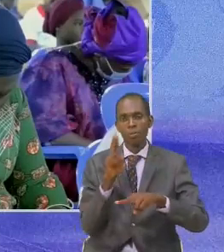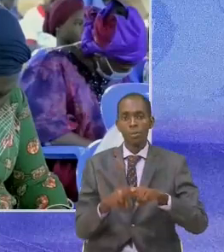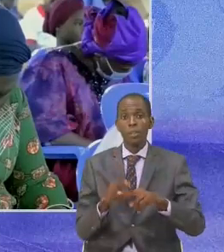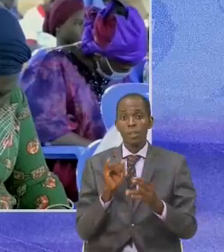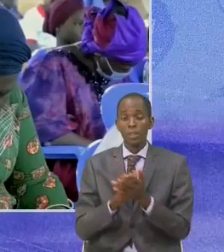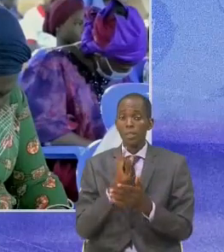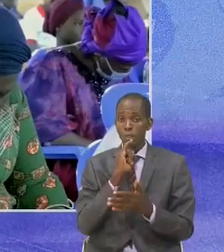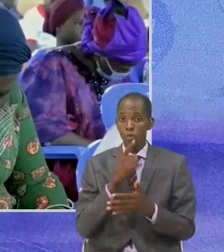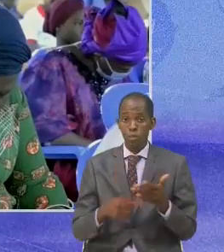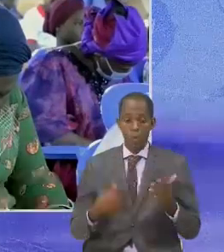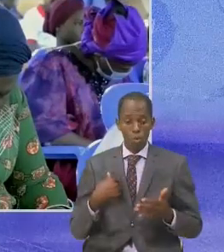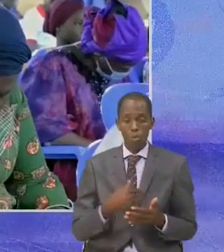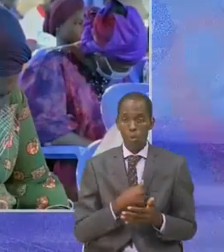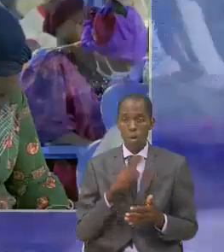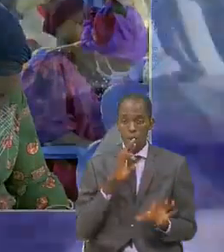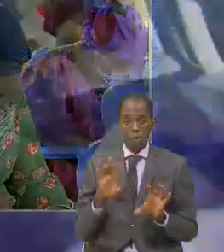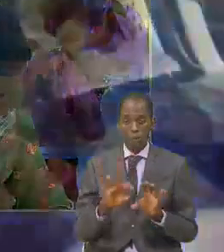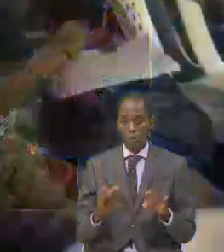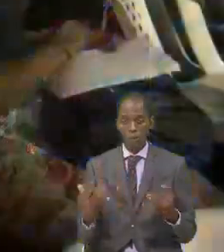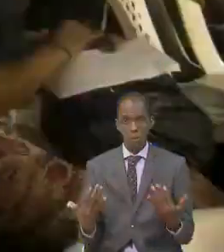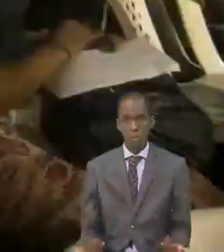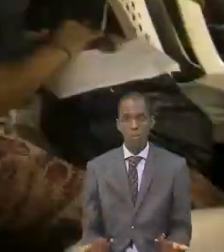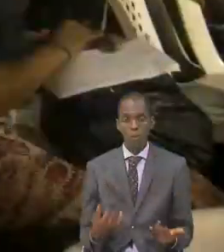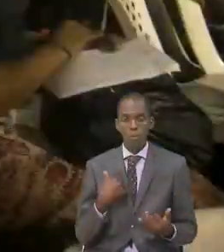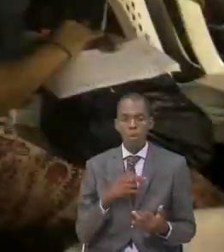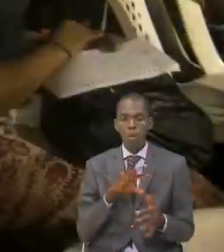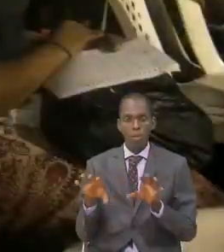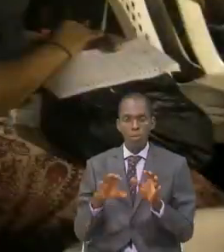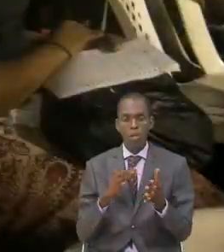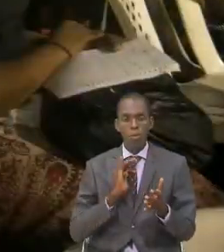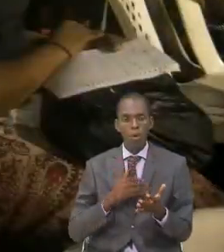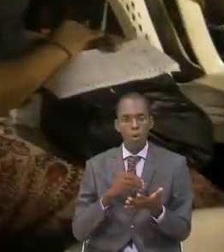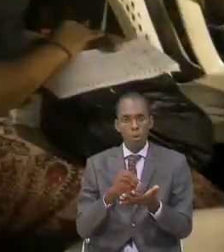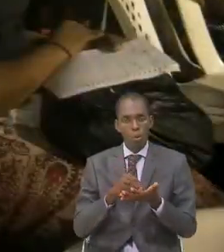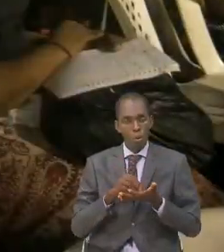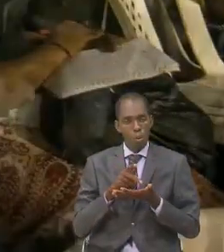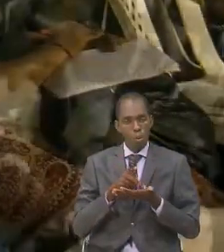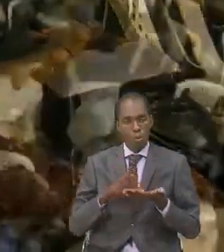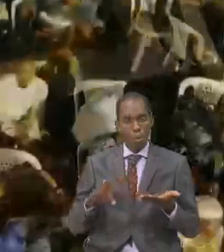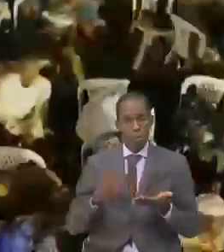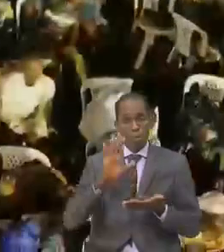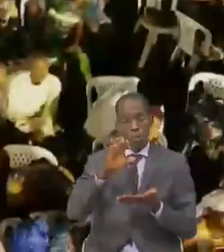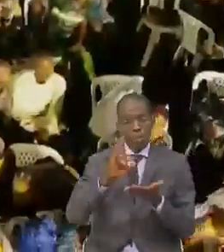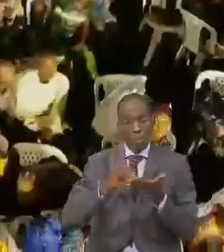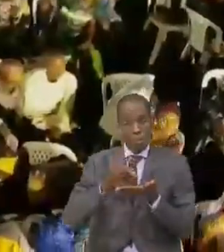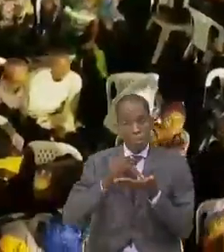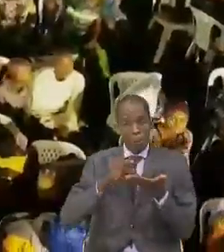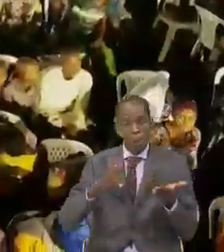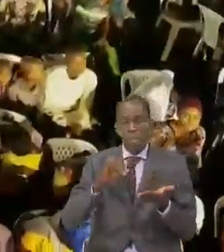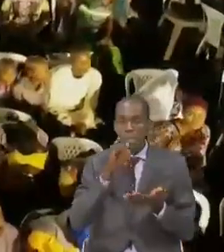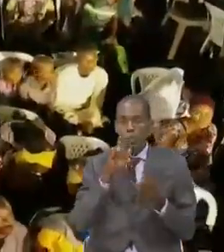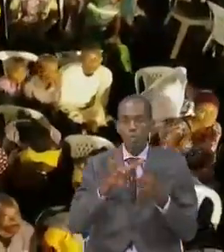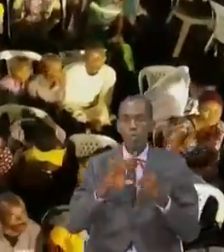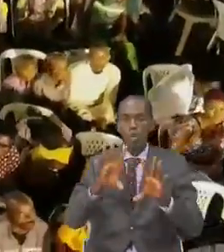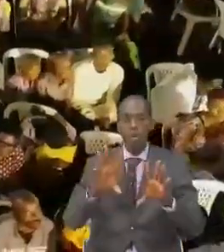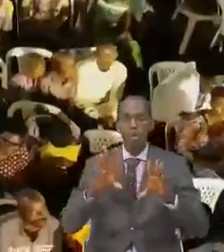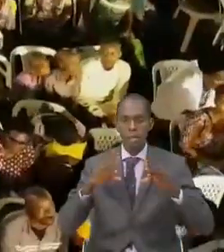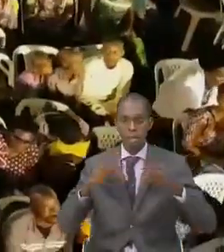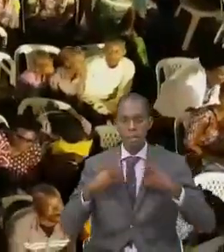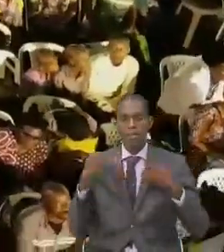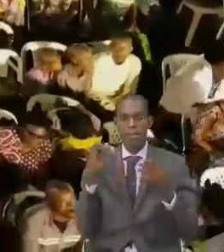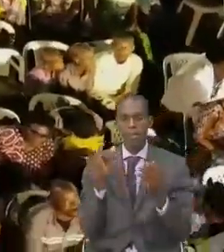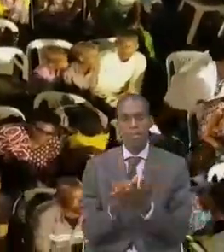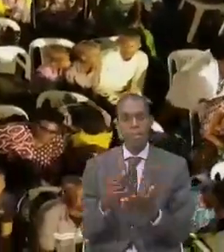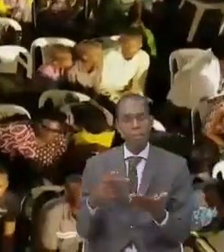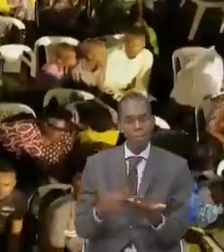among all nations. That's what we're doing now. We're doing our part. Your part is